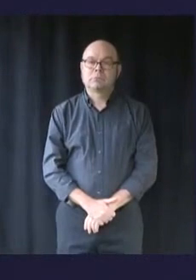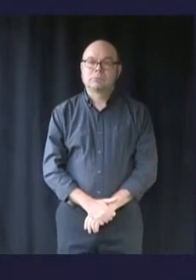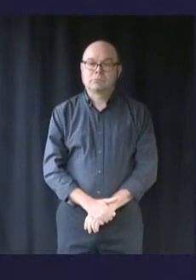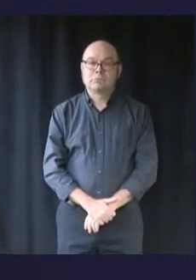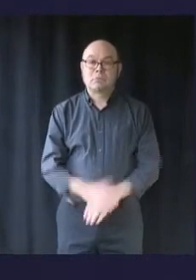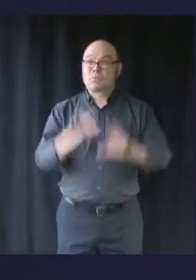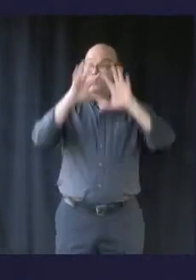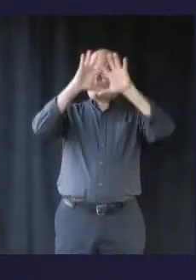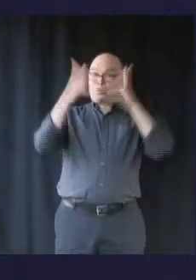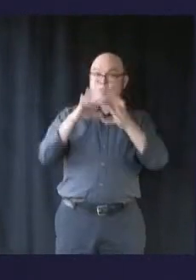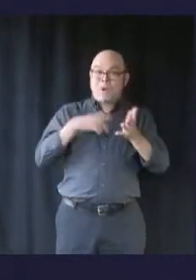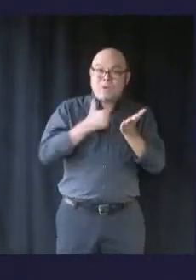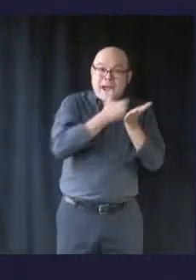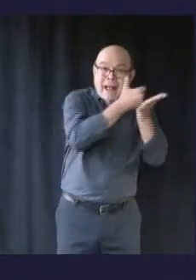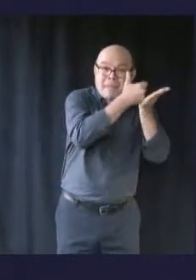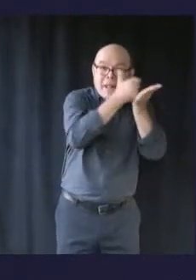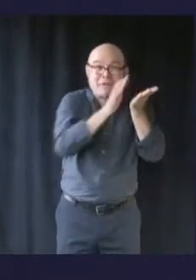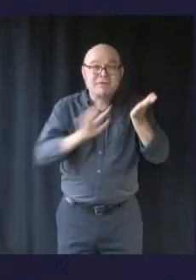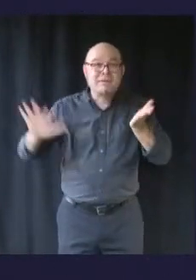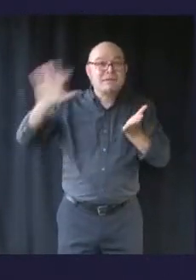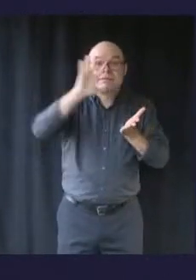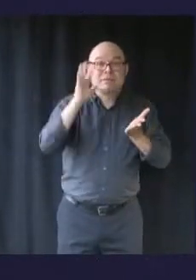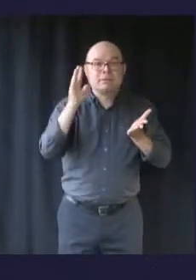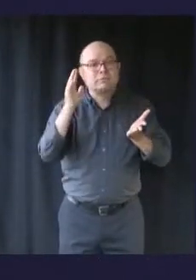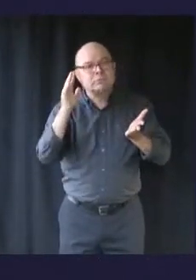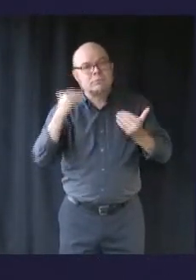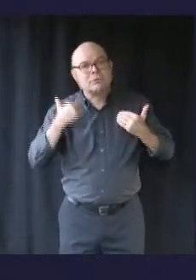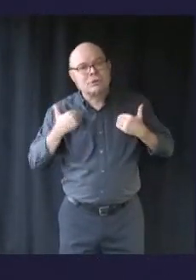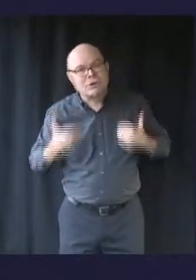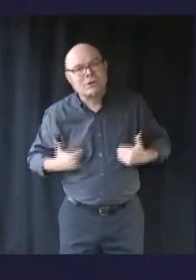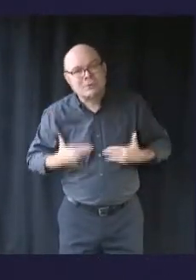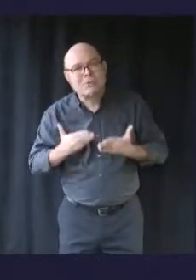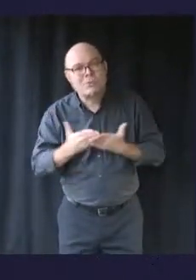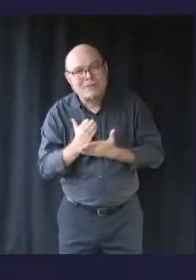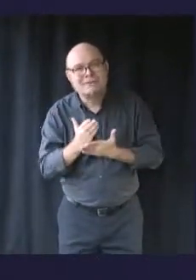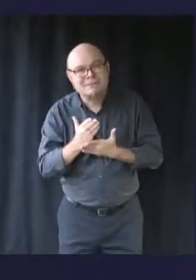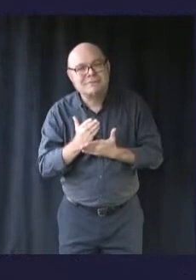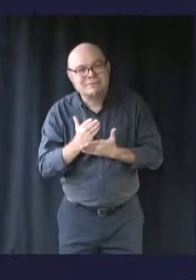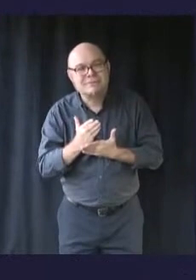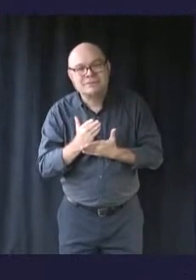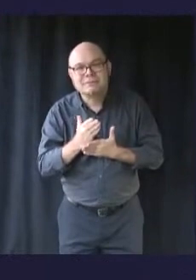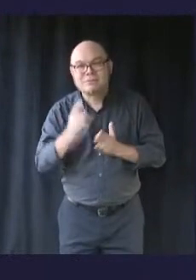our own historic challenges as part of that same fight.